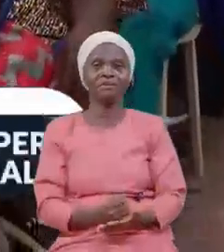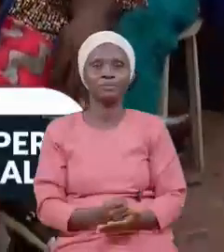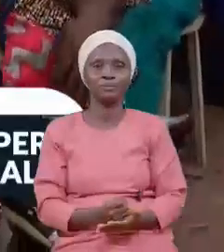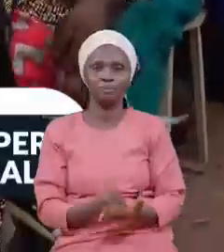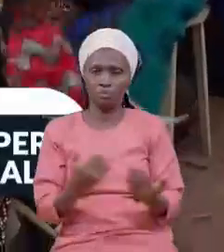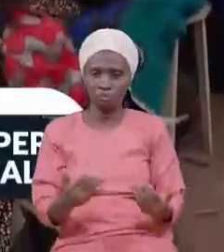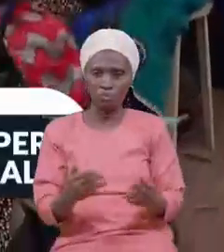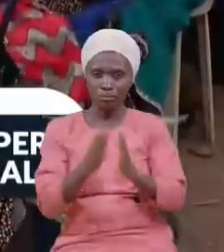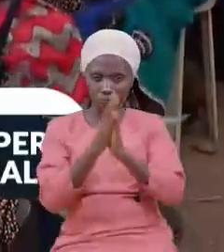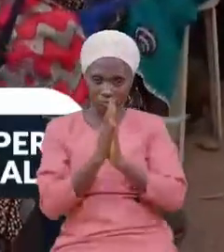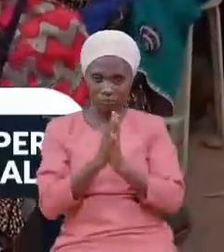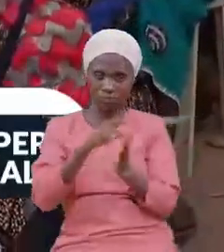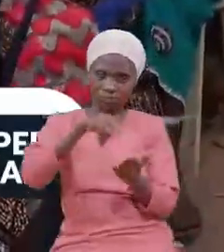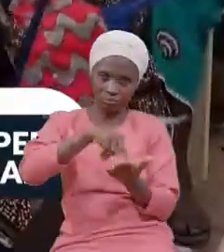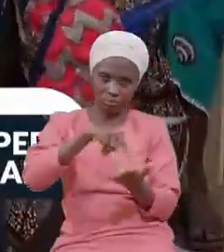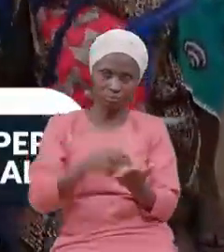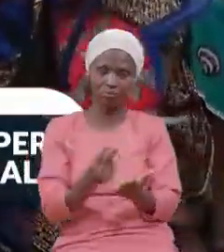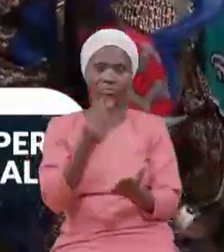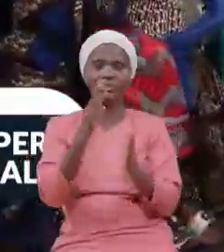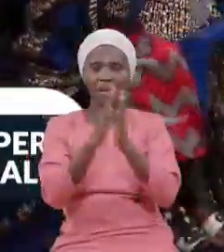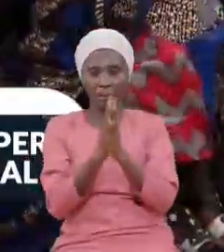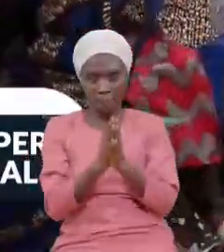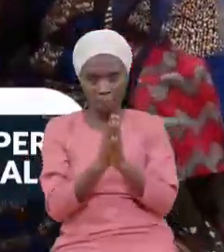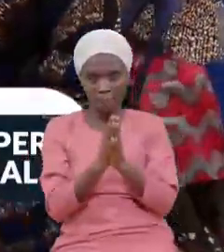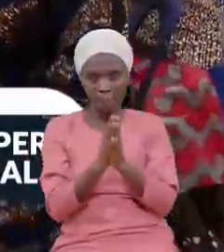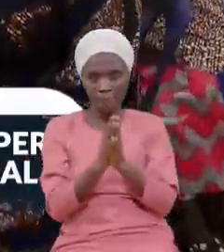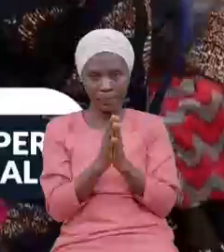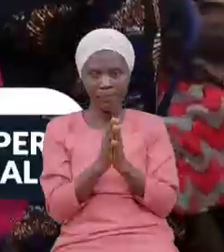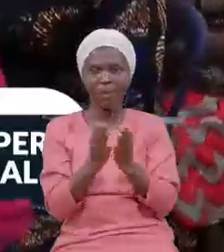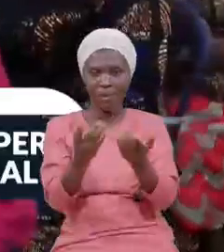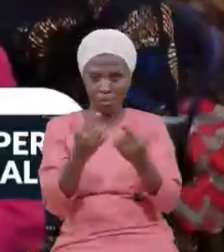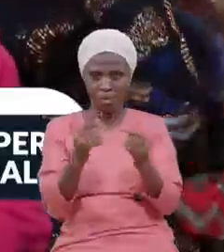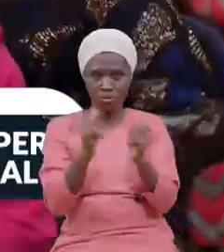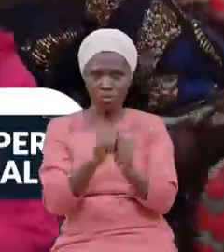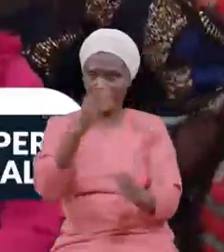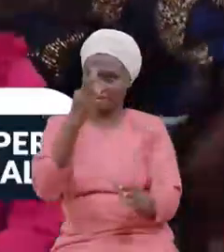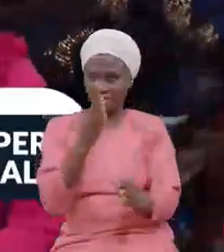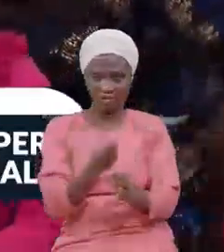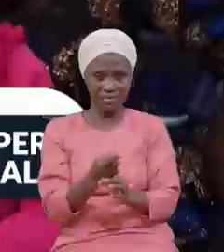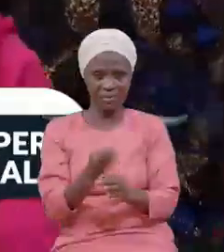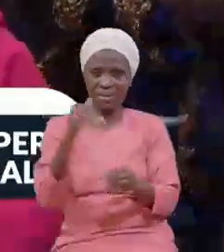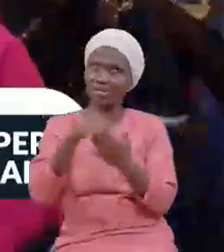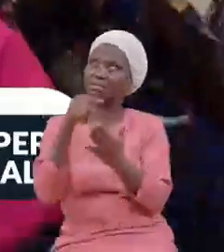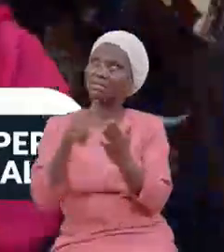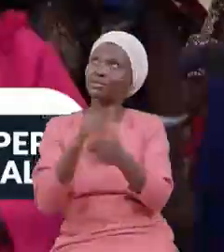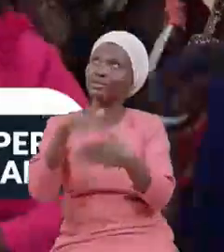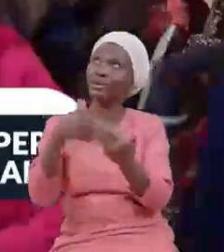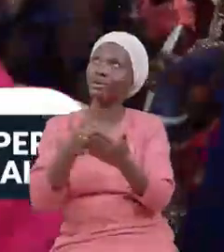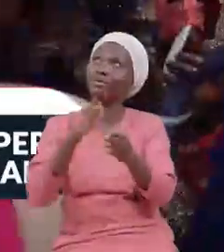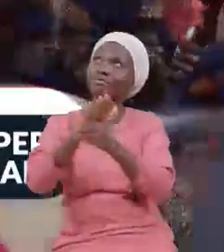come with the faith in this all-sufficient Jesus so that you will